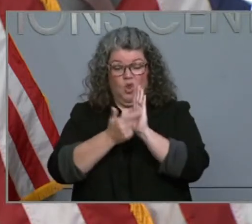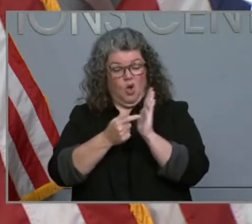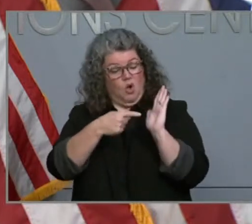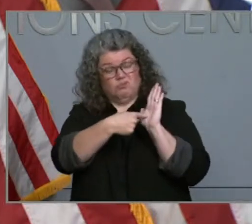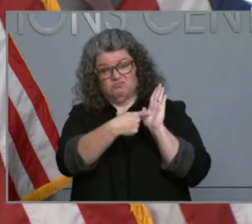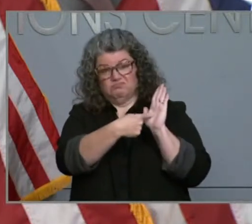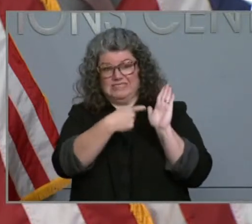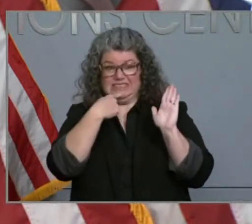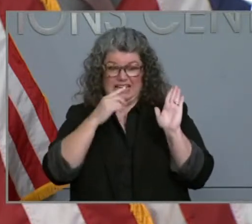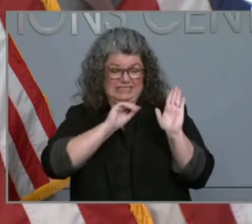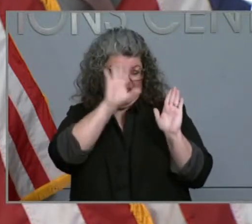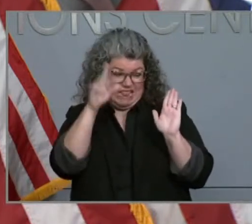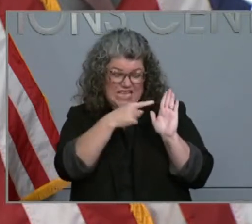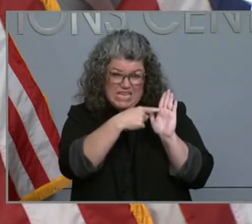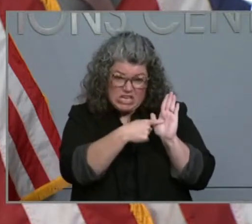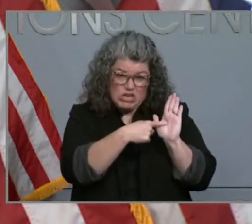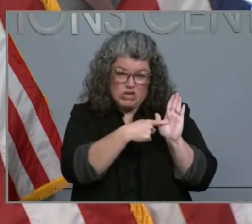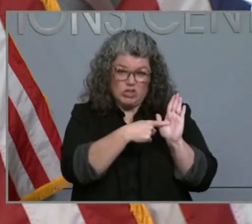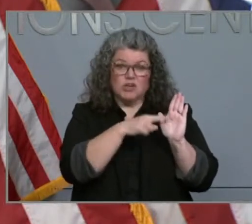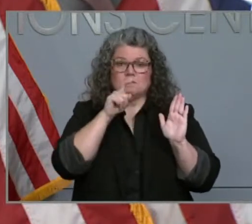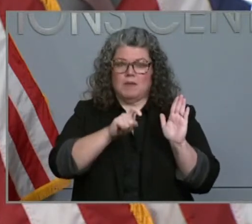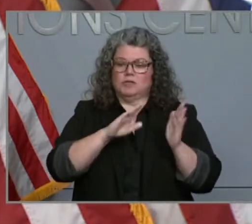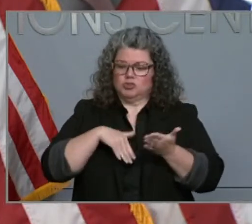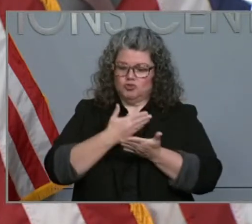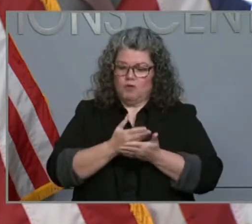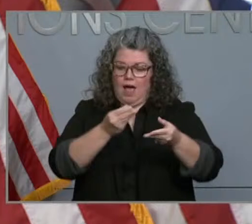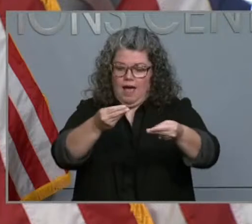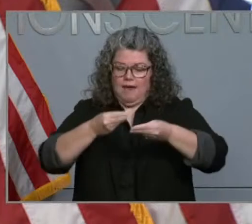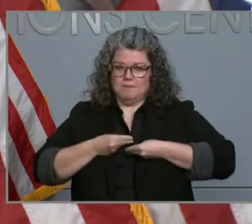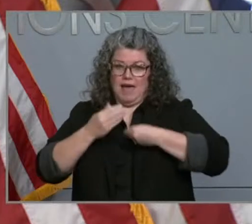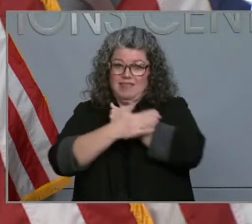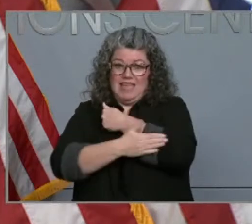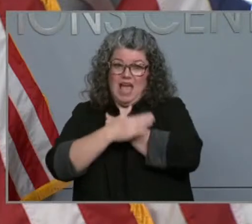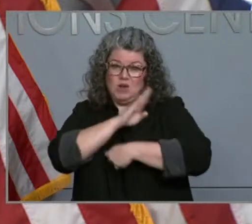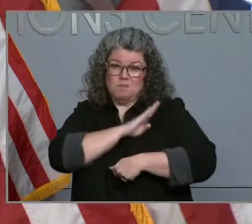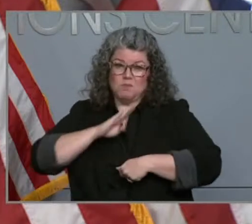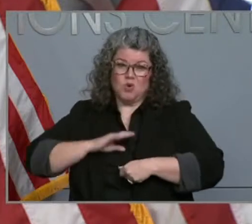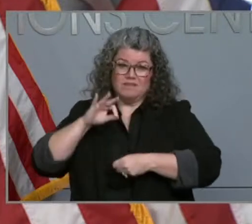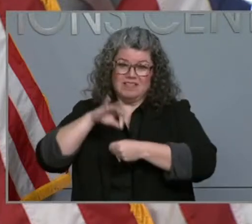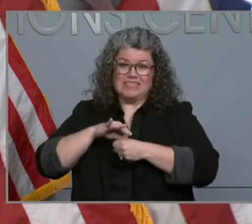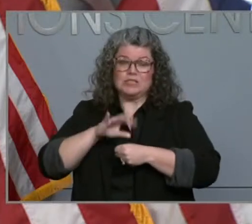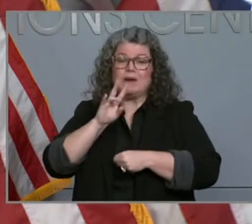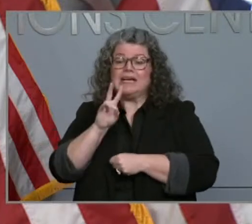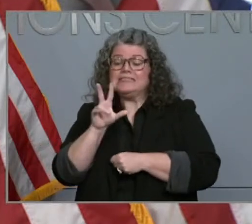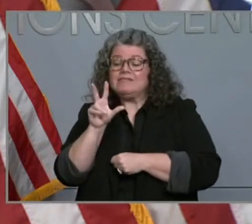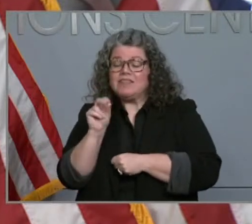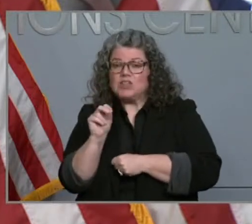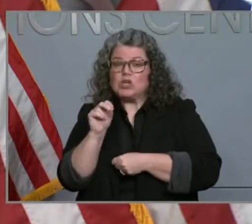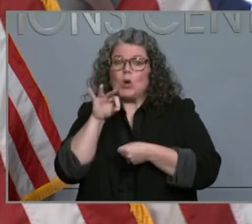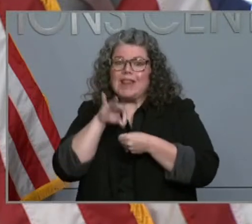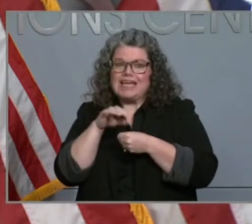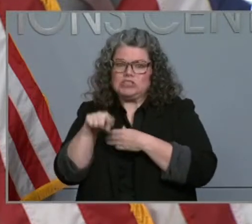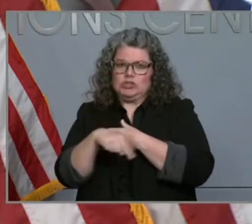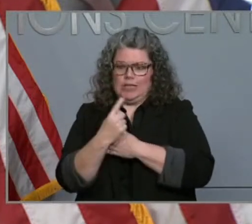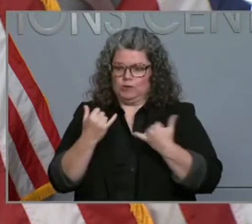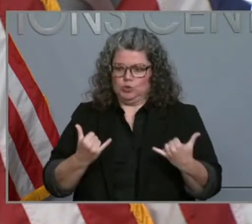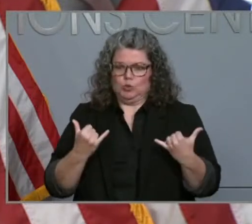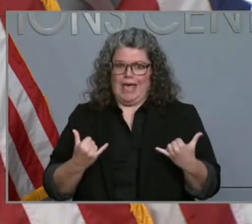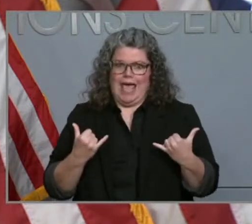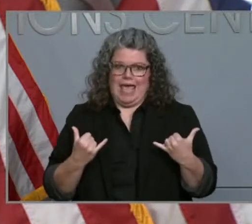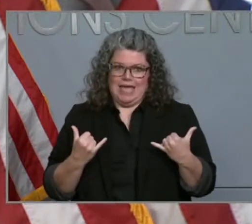very clearly now, it must be in the hands of the County Board of Elections by 7:30 p.m. election day.